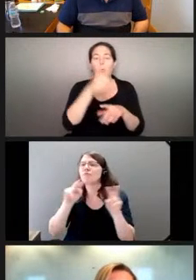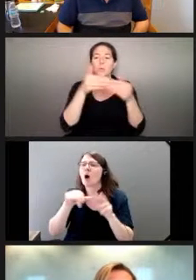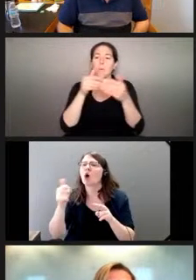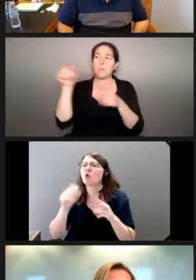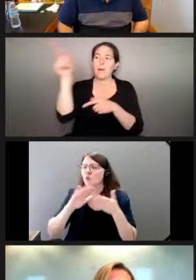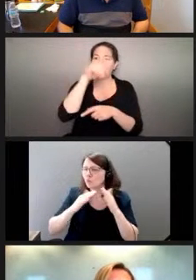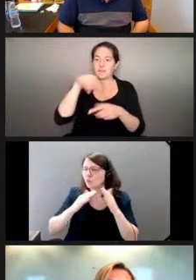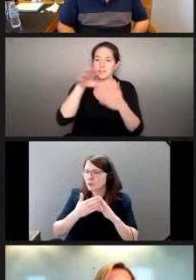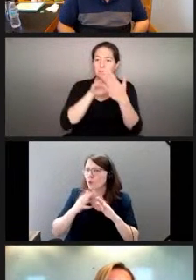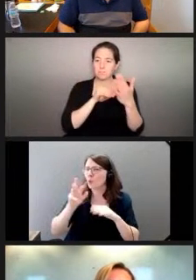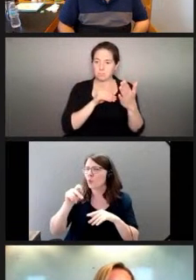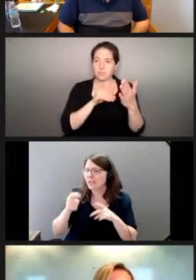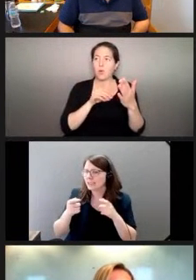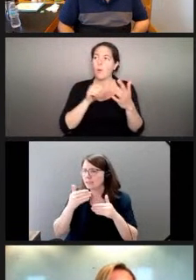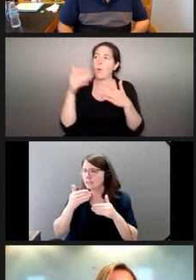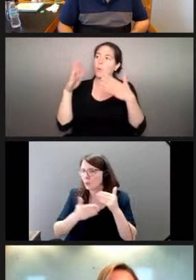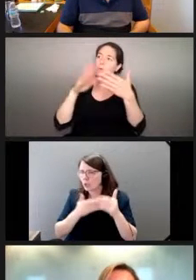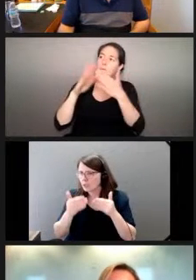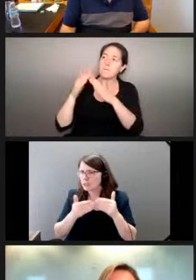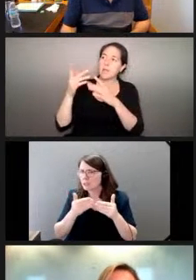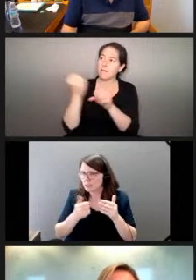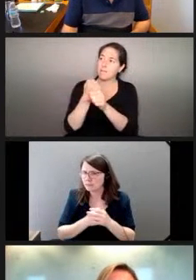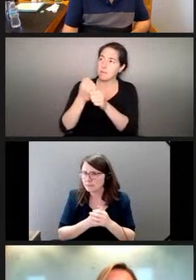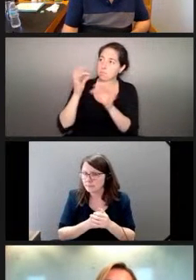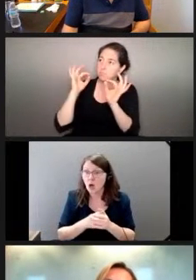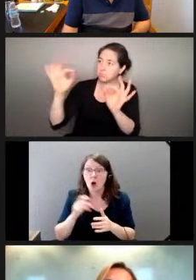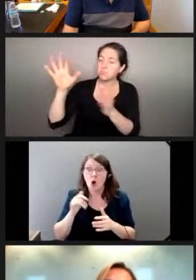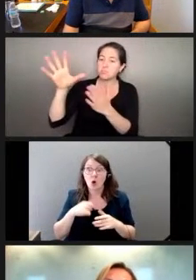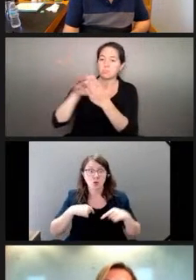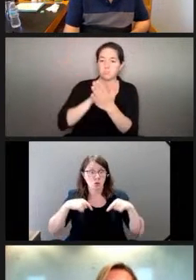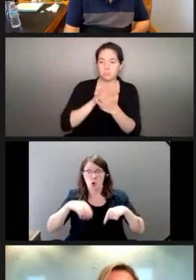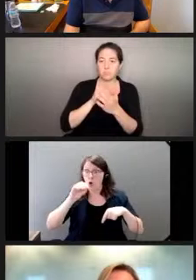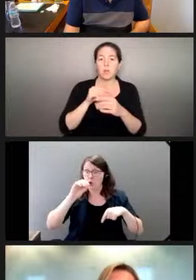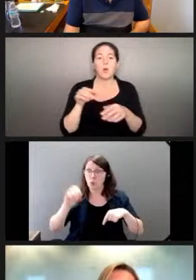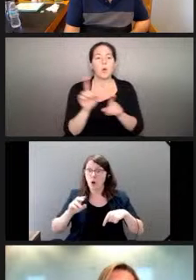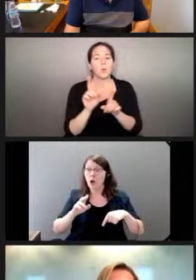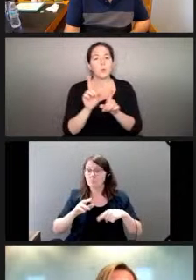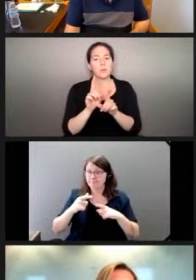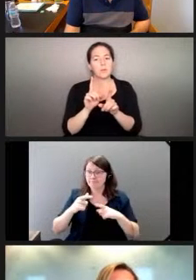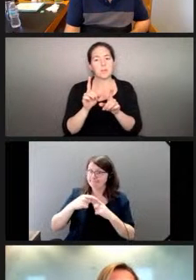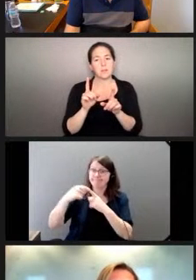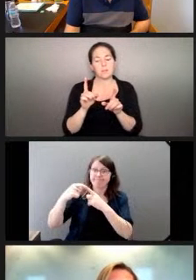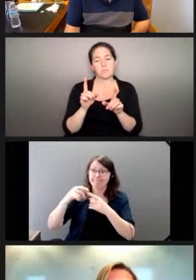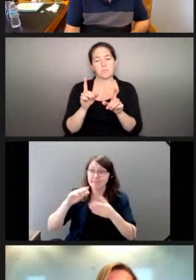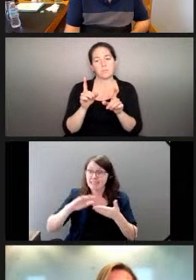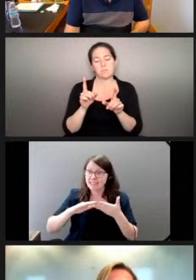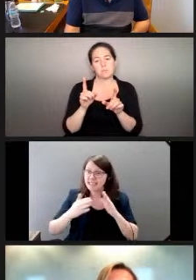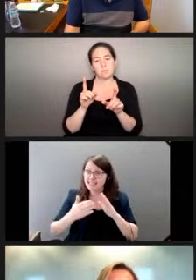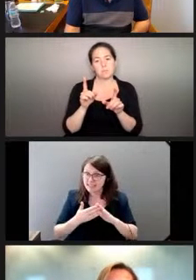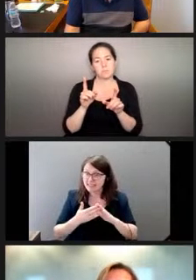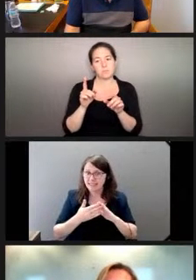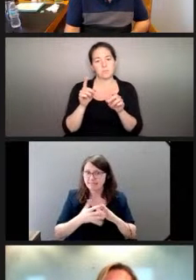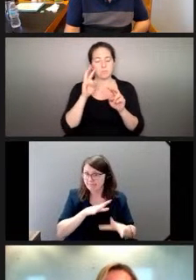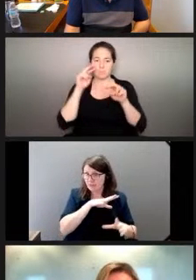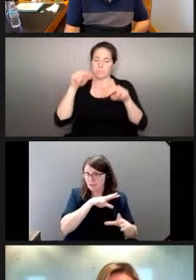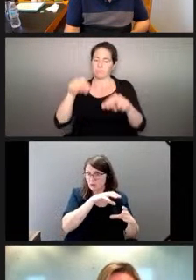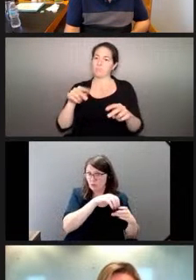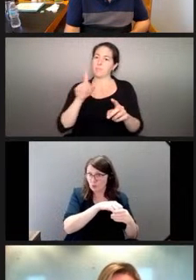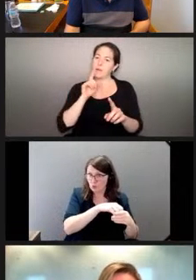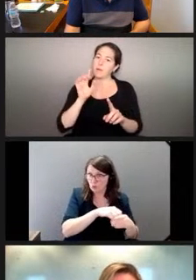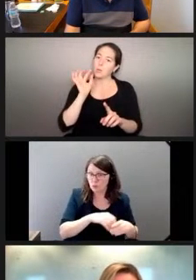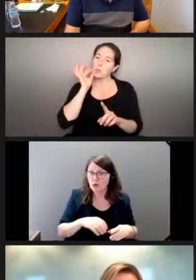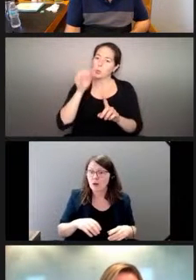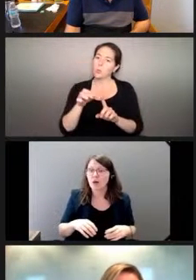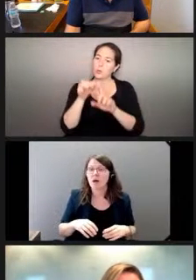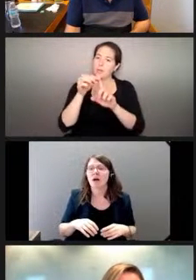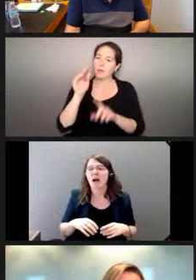but of course considered the unique nature of Ottawa and considered key council approved lenses that form the basis of that triple